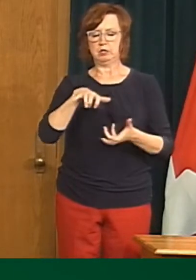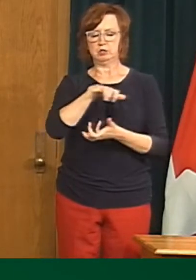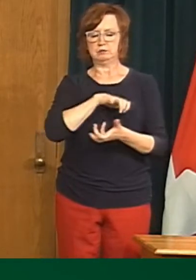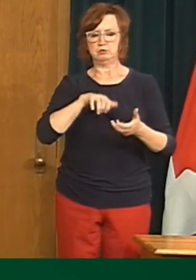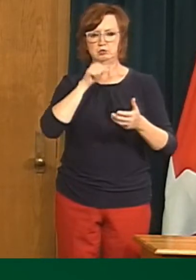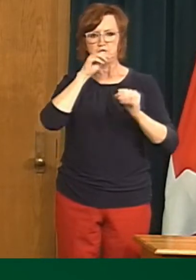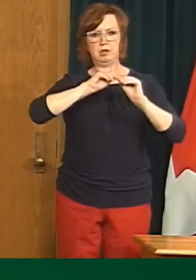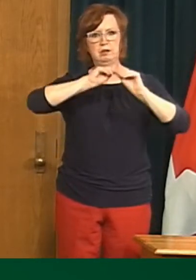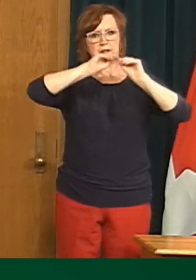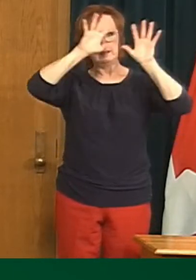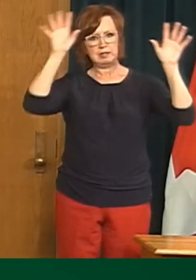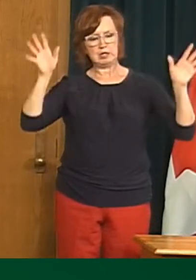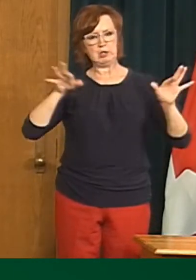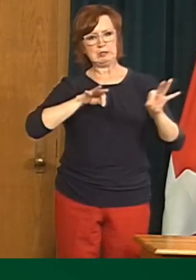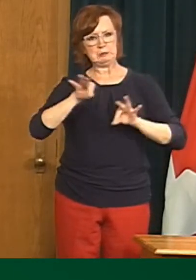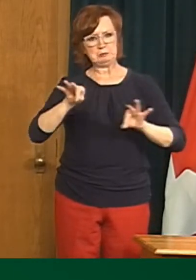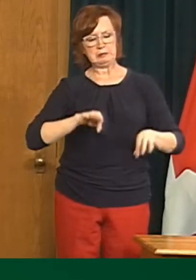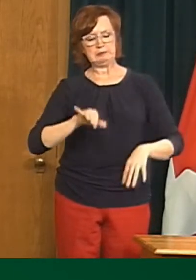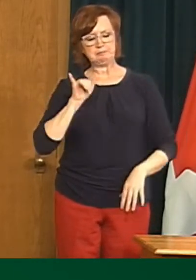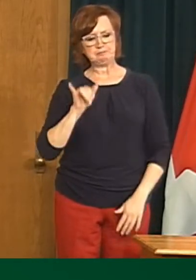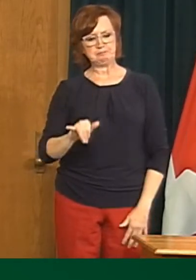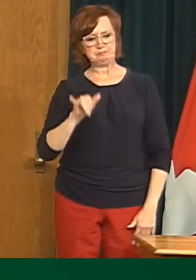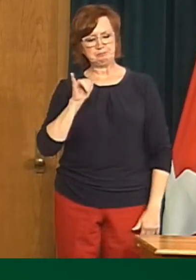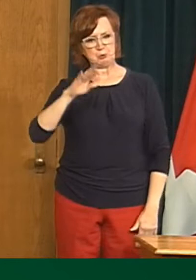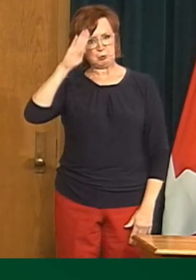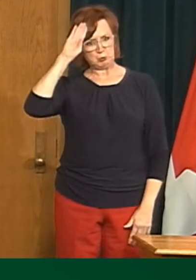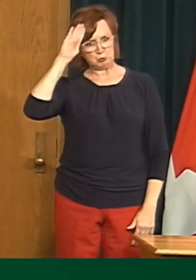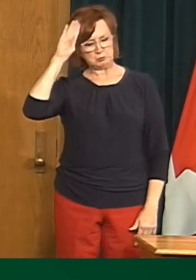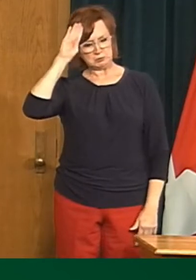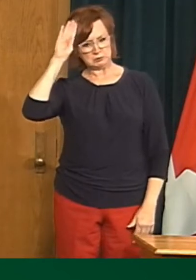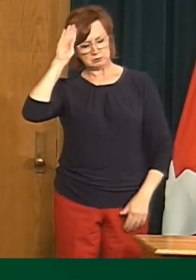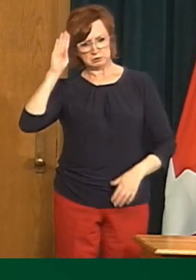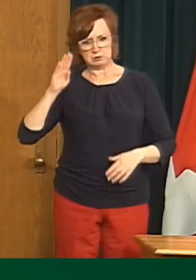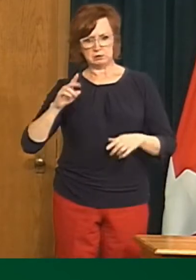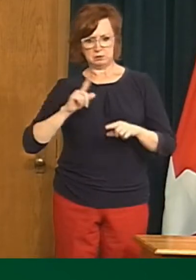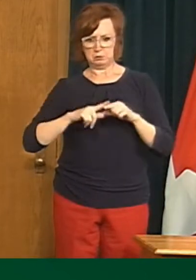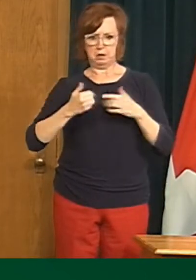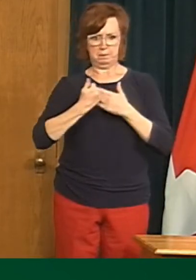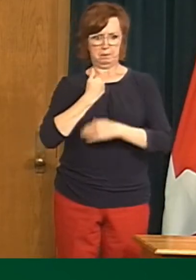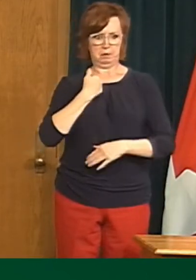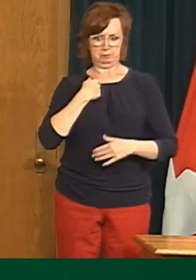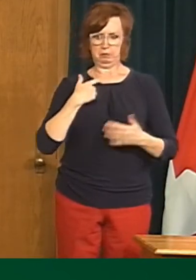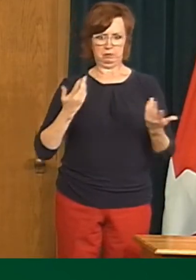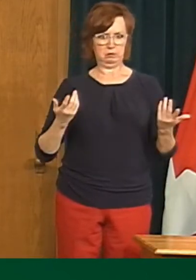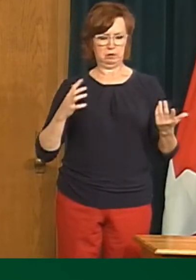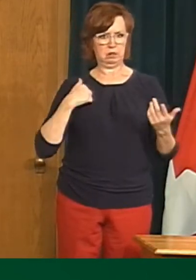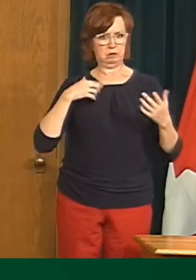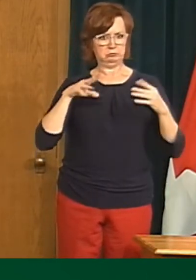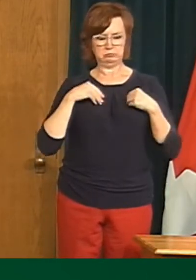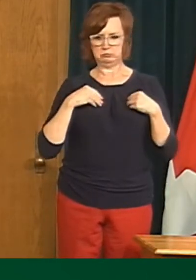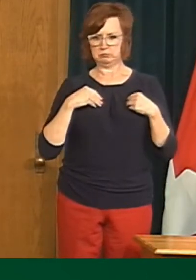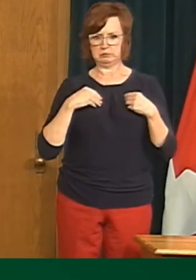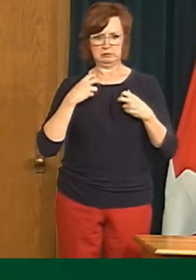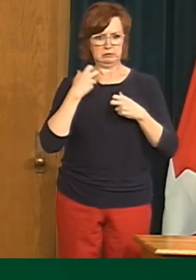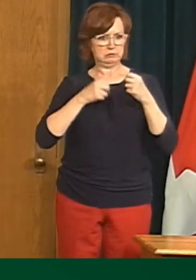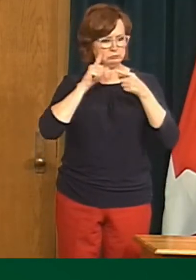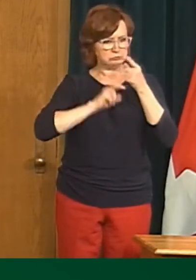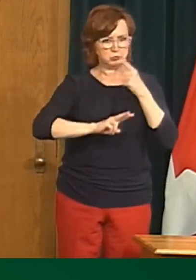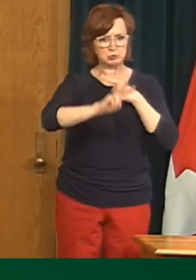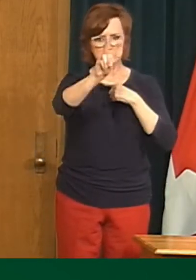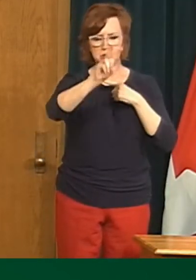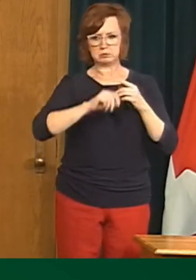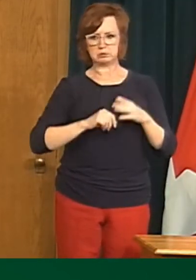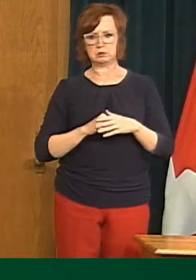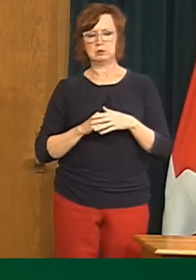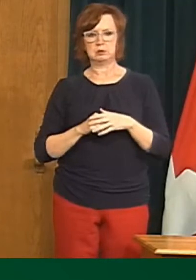that these are not being considered for permanent closures. These are temporary. These facilities will be reopened, and this government will be making